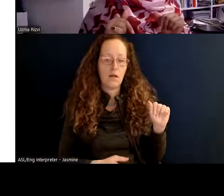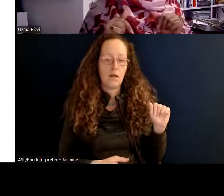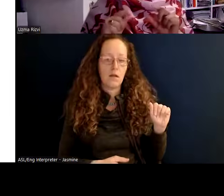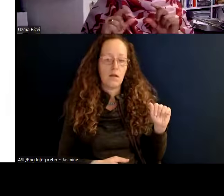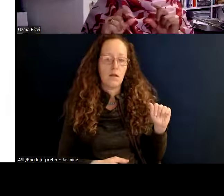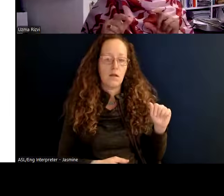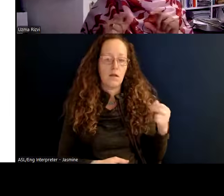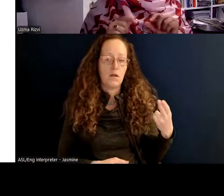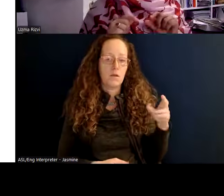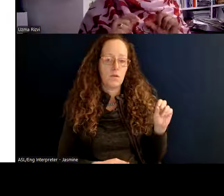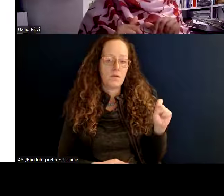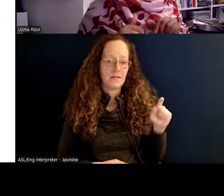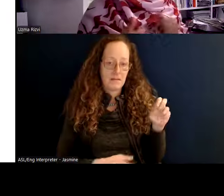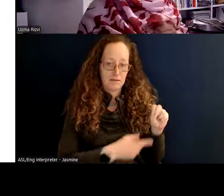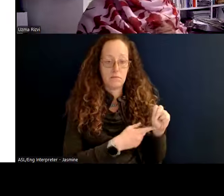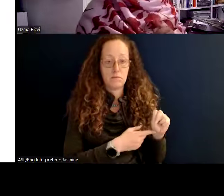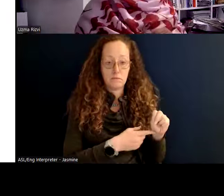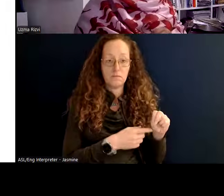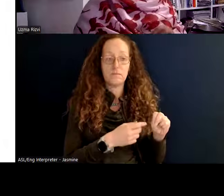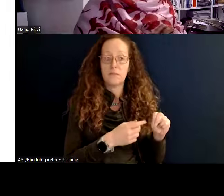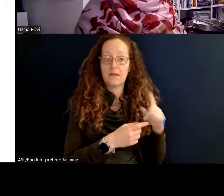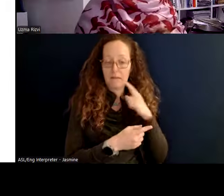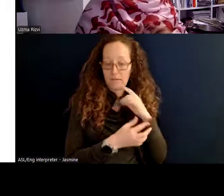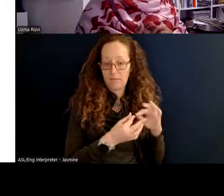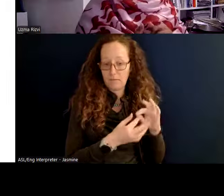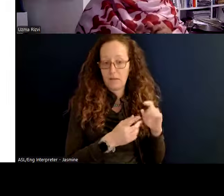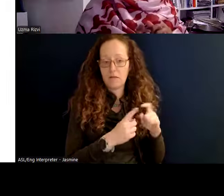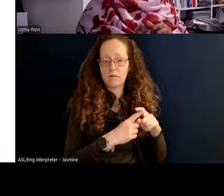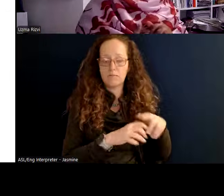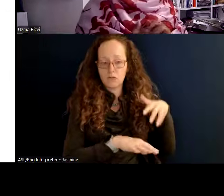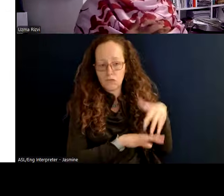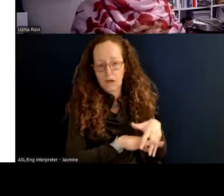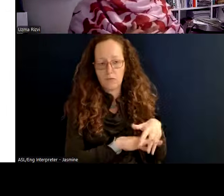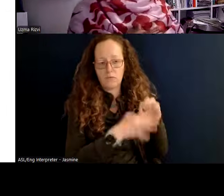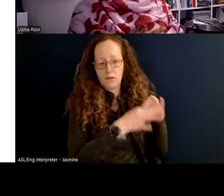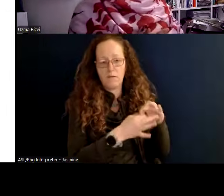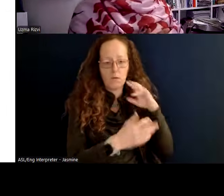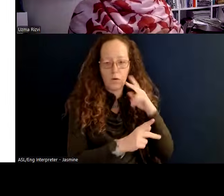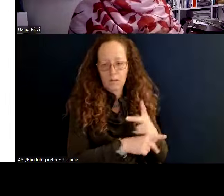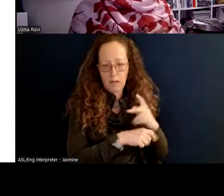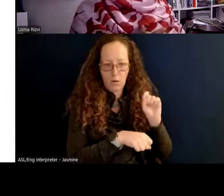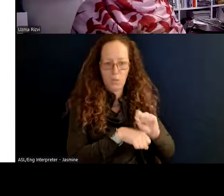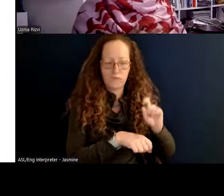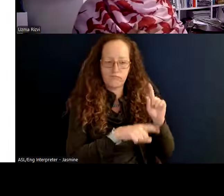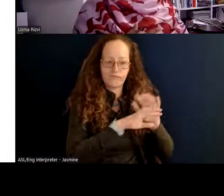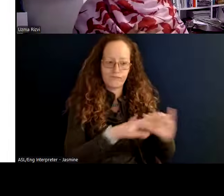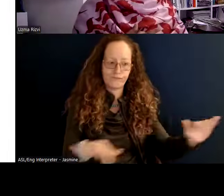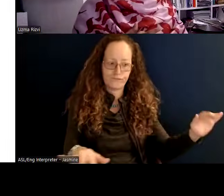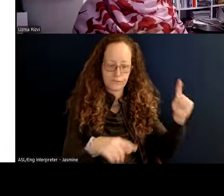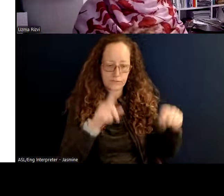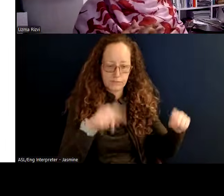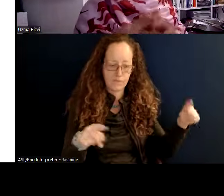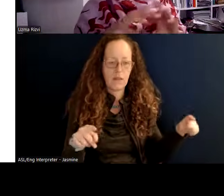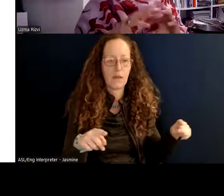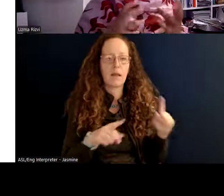informed by, quote, grounded relationality of care work in all of its diverse forms that are constitutive.